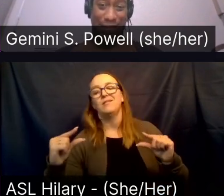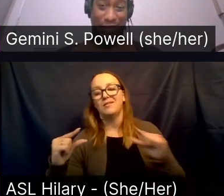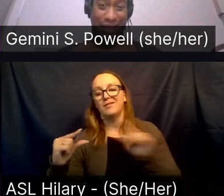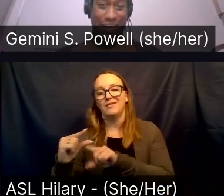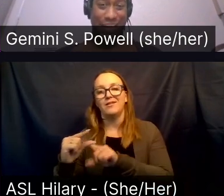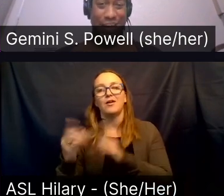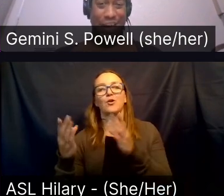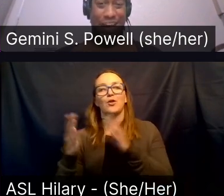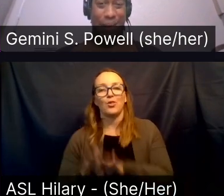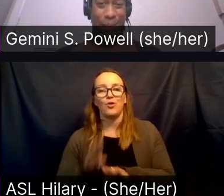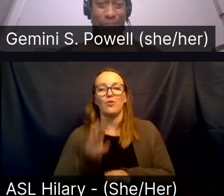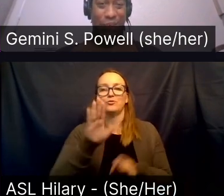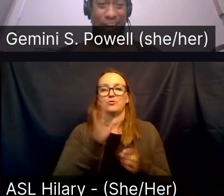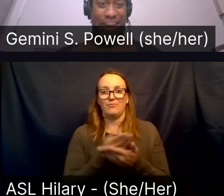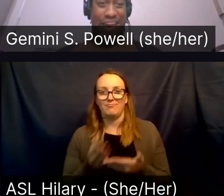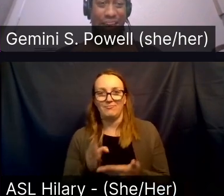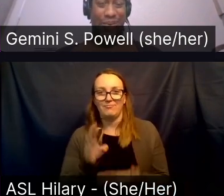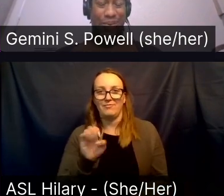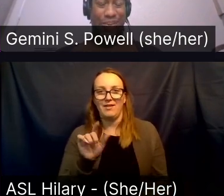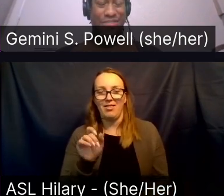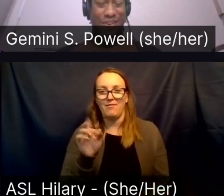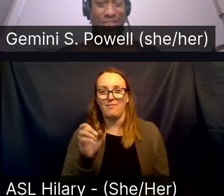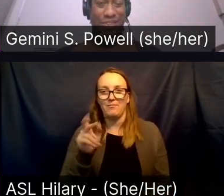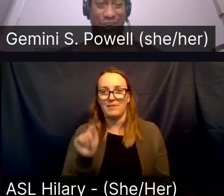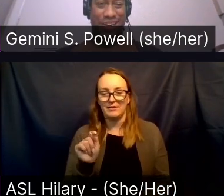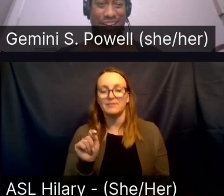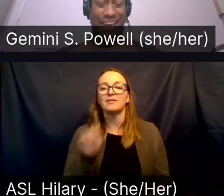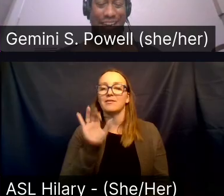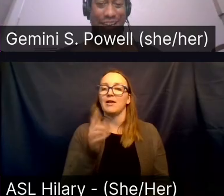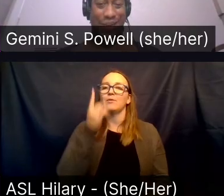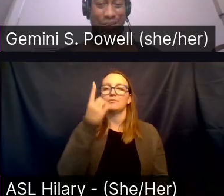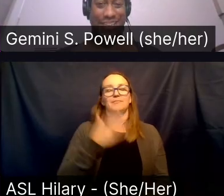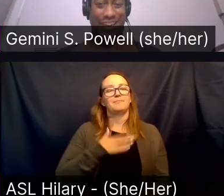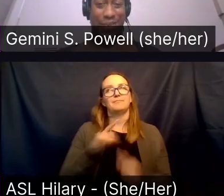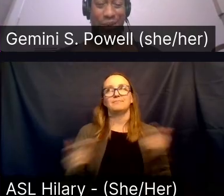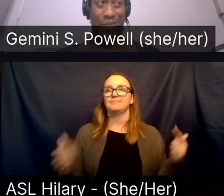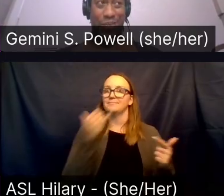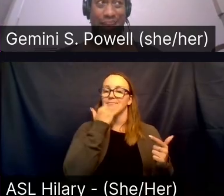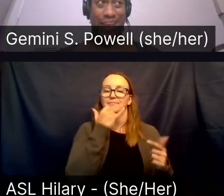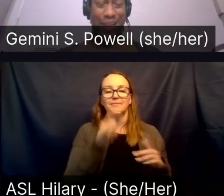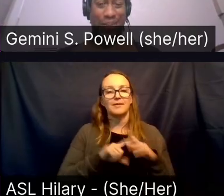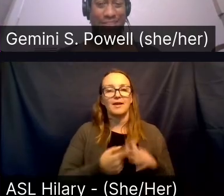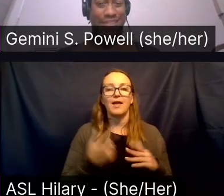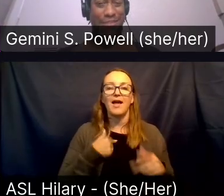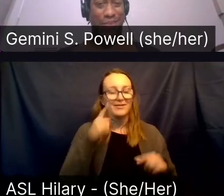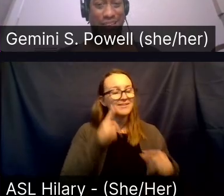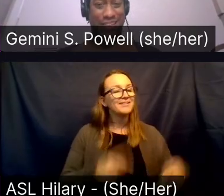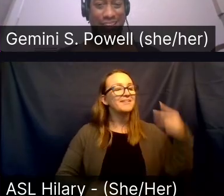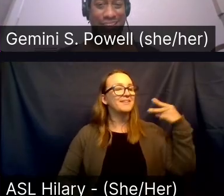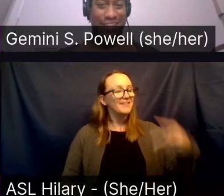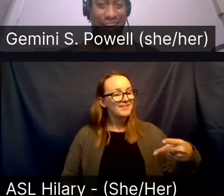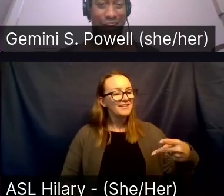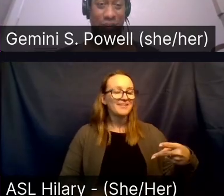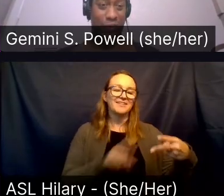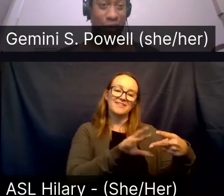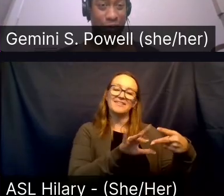that I made when I was first learning how to code, is that I would open my elements and then put the things in there and then wonder why